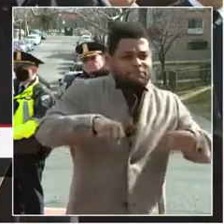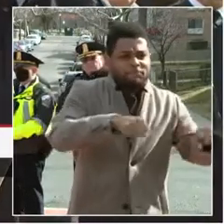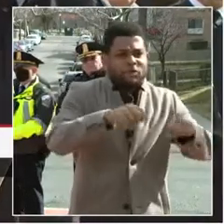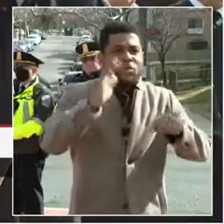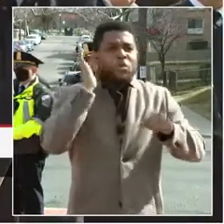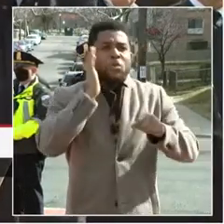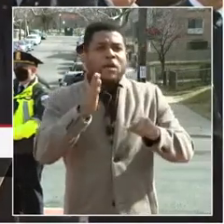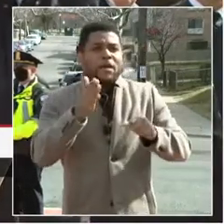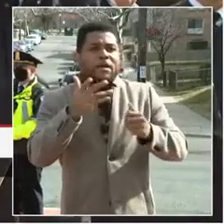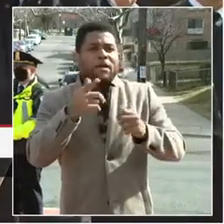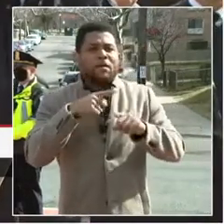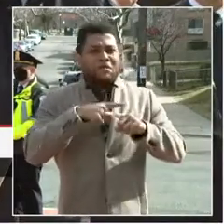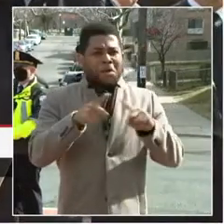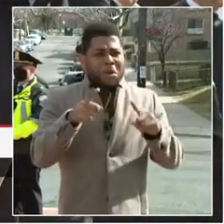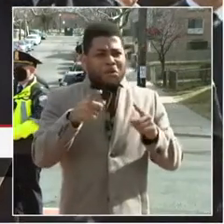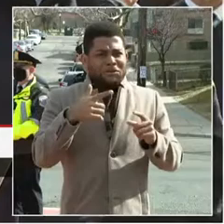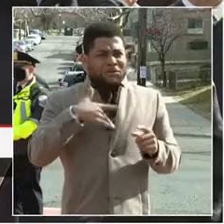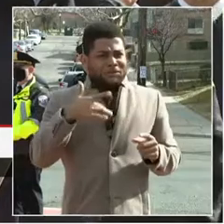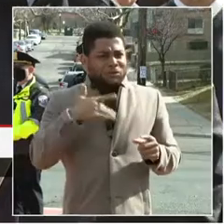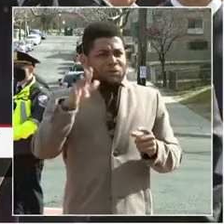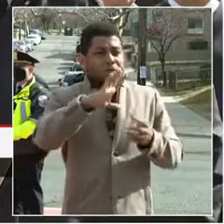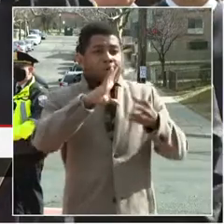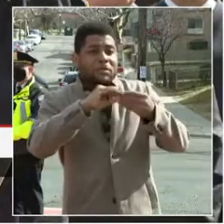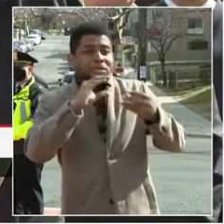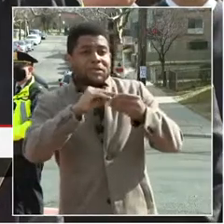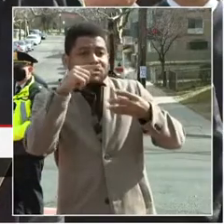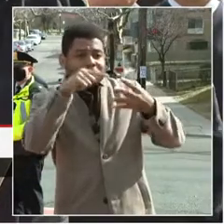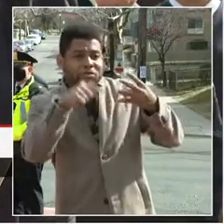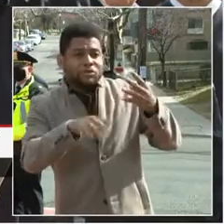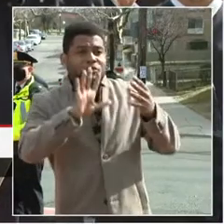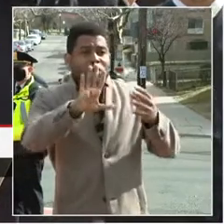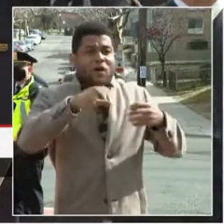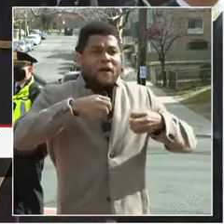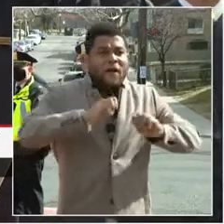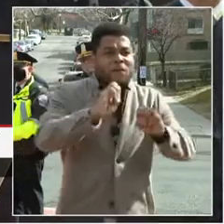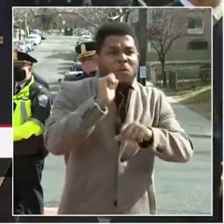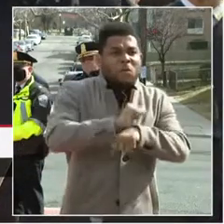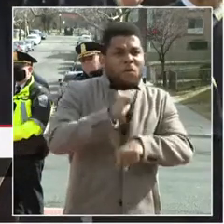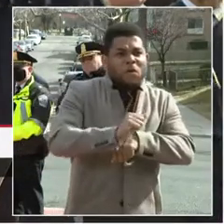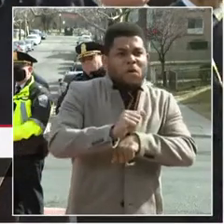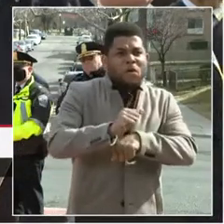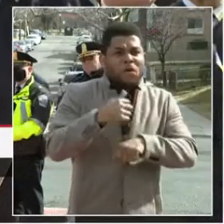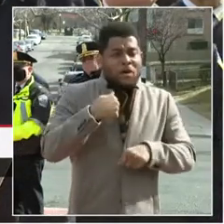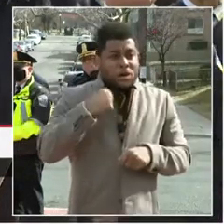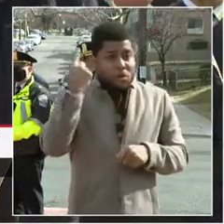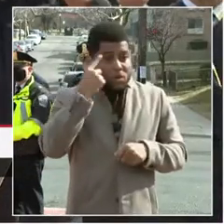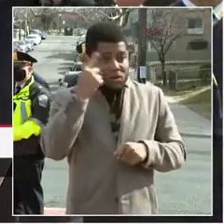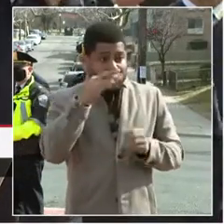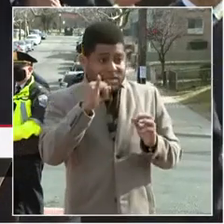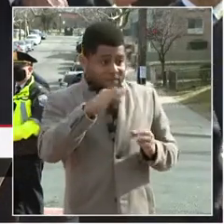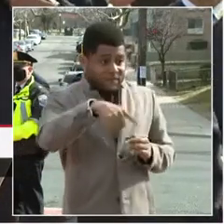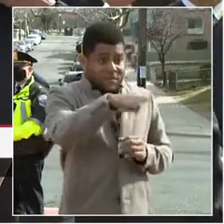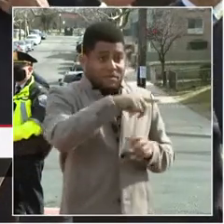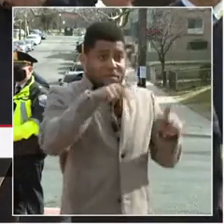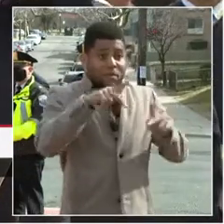you are doing are people realizing how much you are doing? Is that not resonating? Or do you